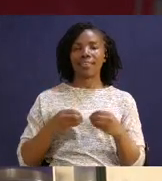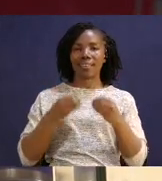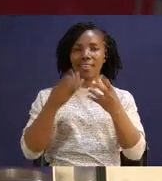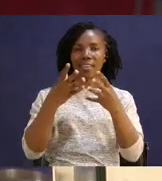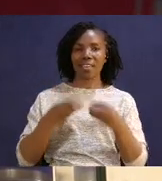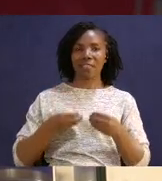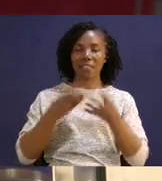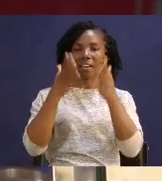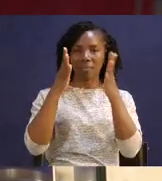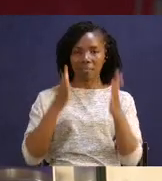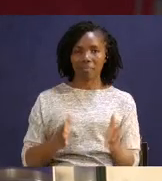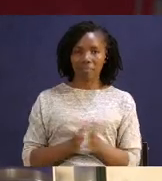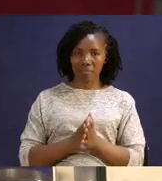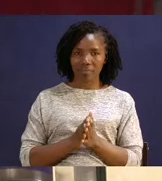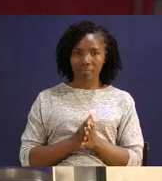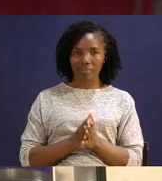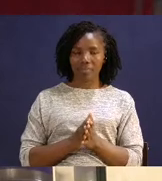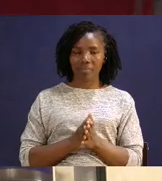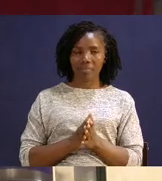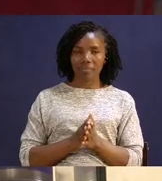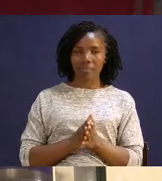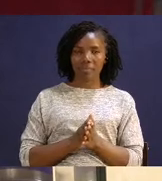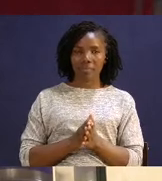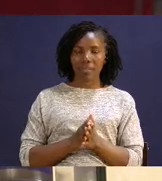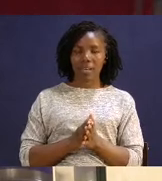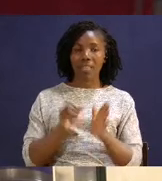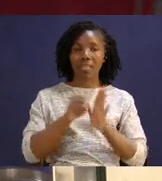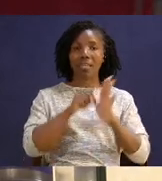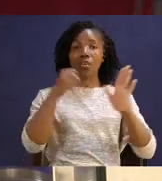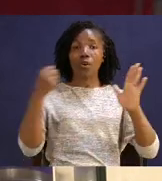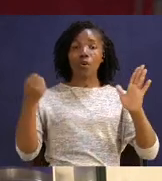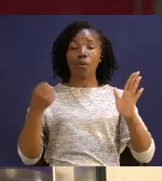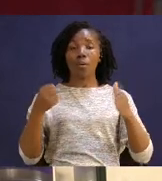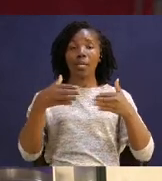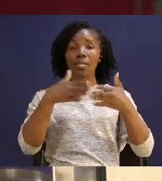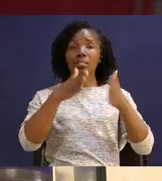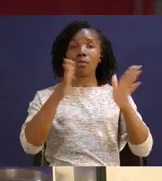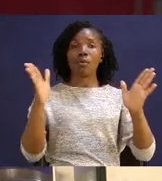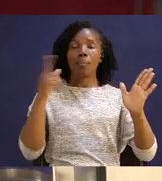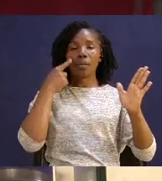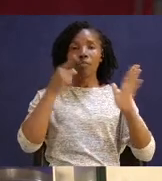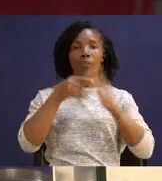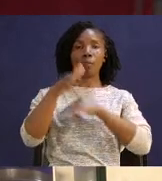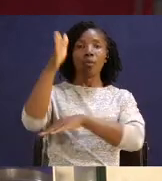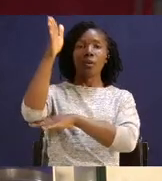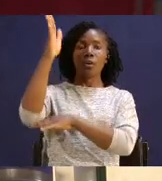And tell them, the door is open for God's generosity